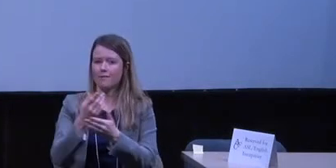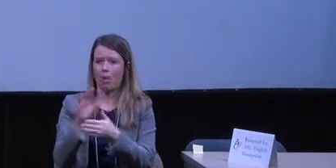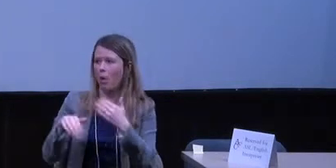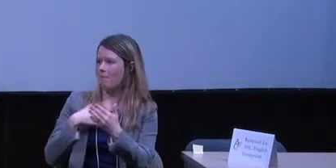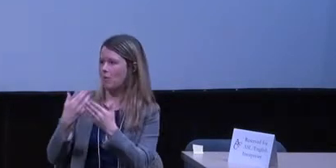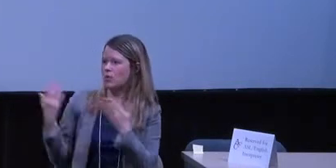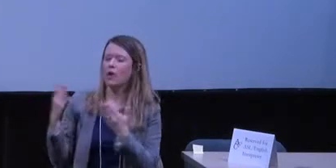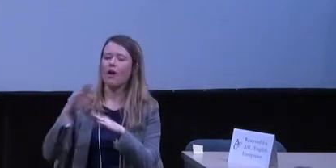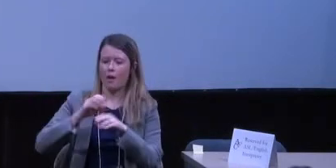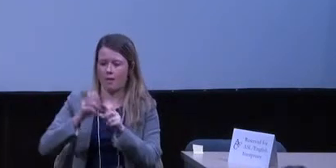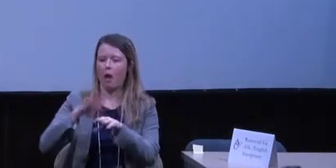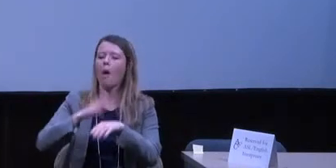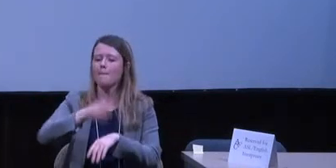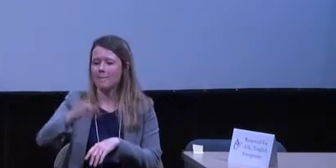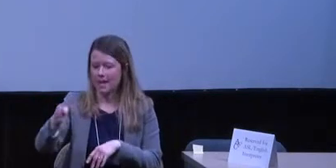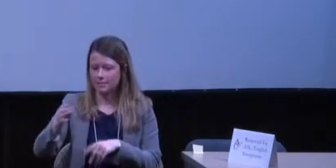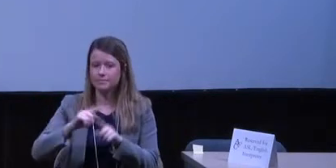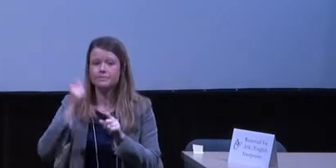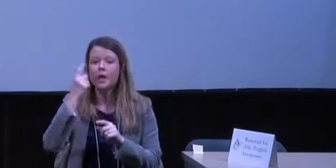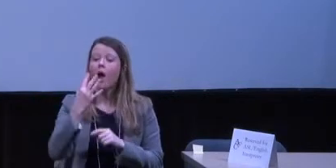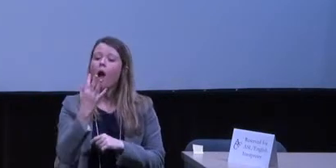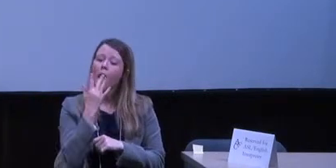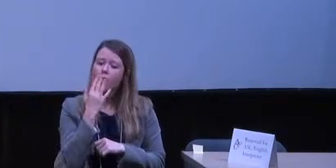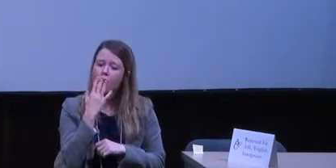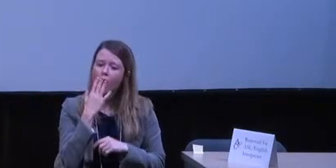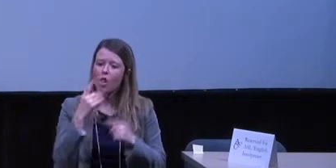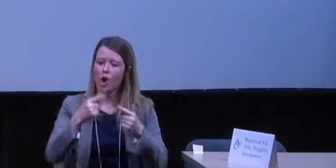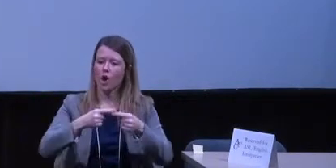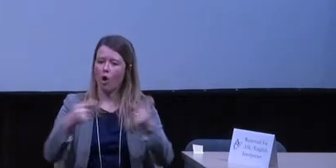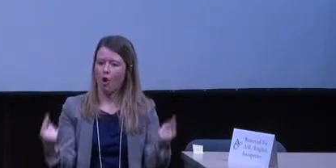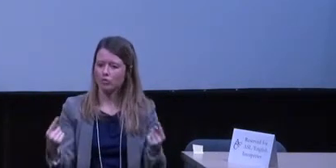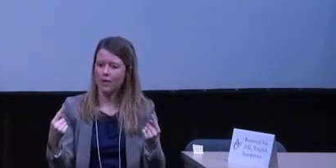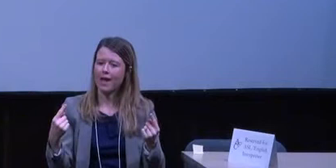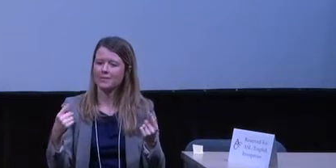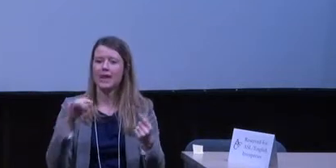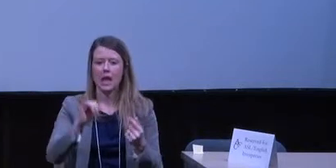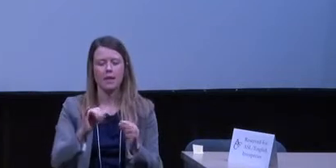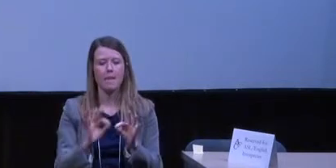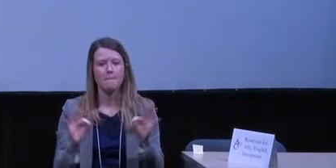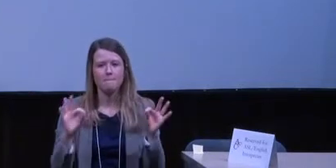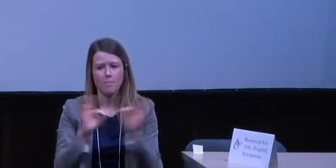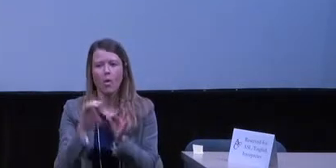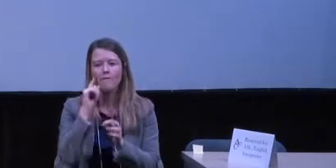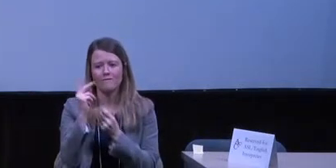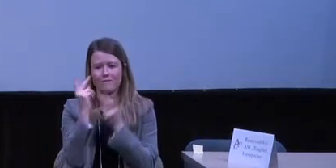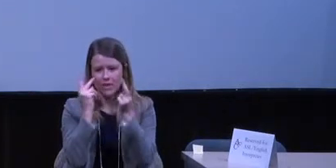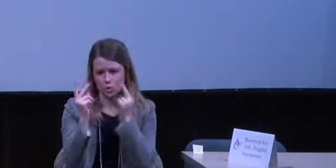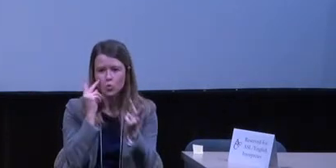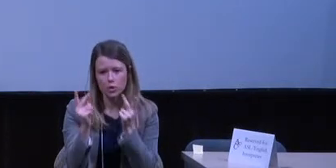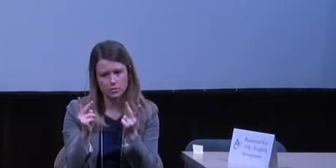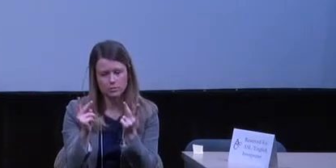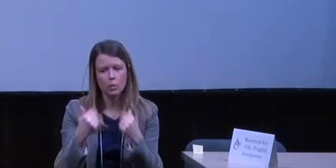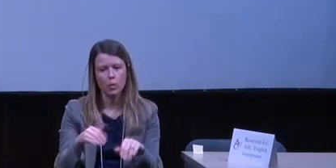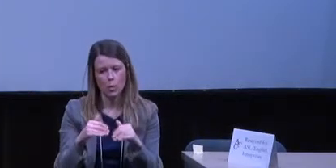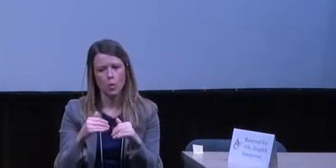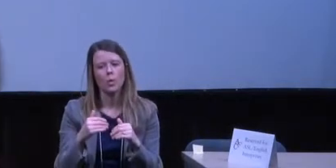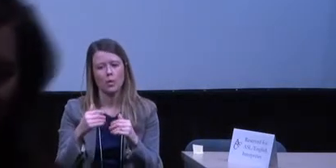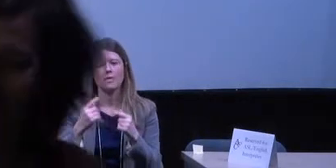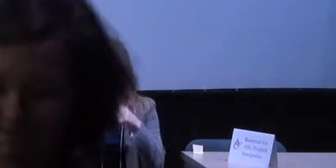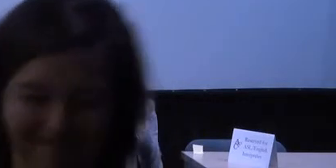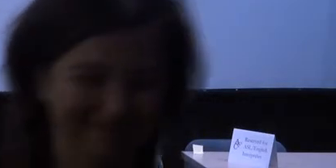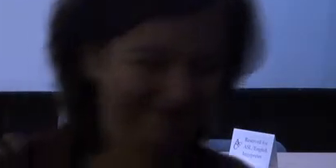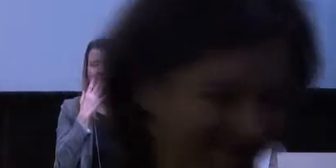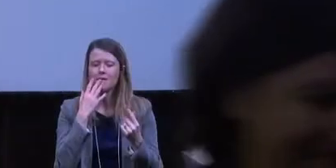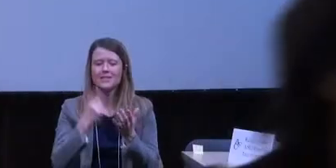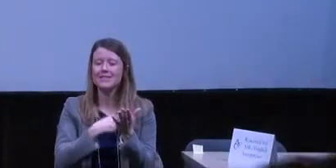but their color contrast is really big for anybody visually. You know, sometimes it's really like a